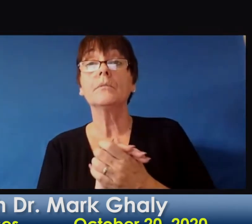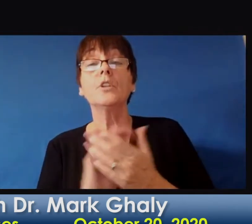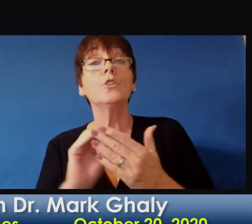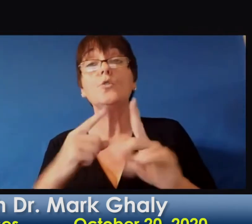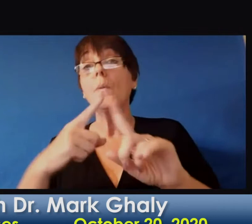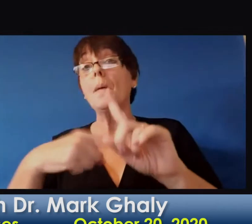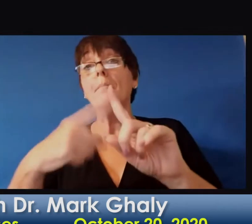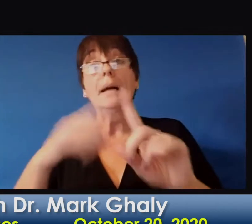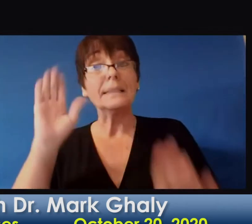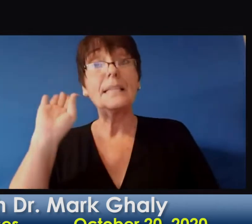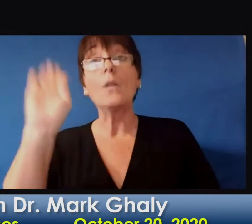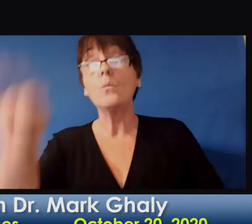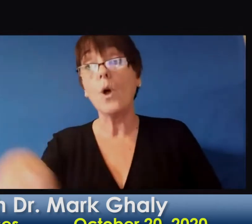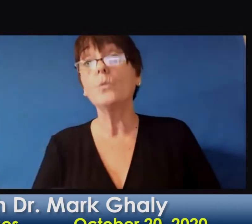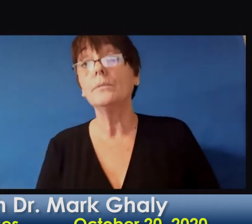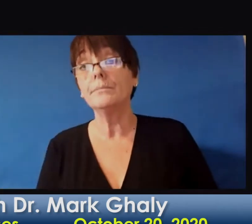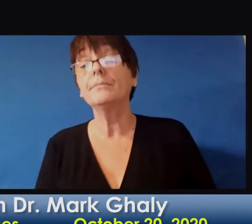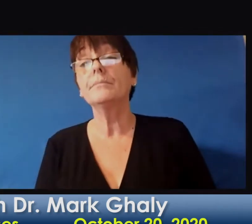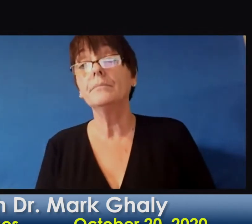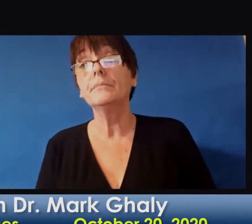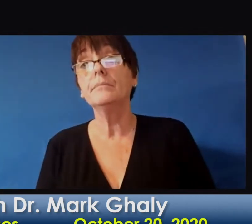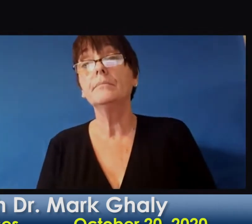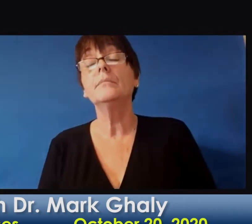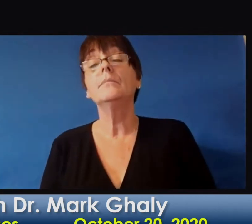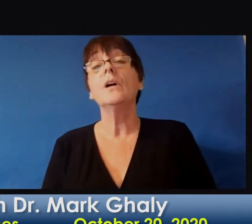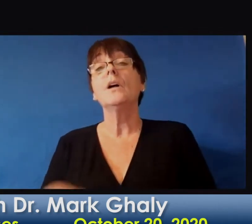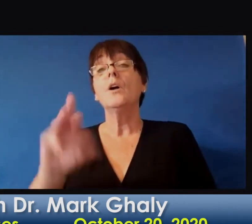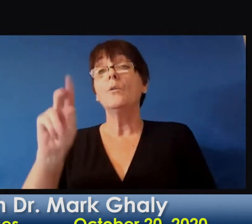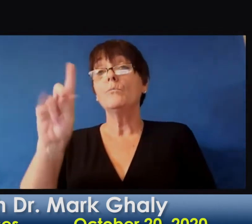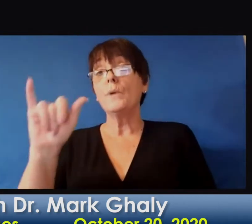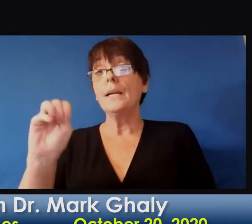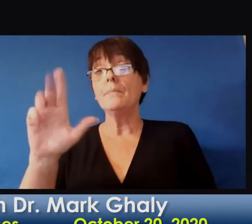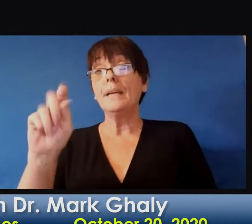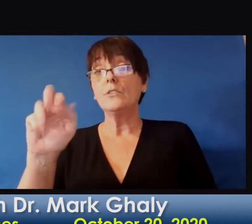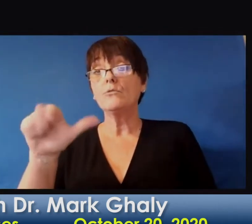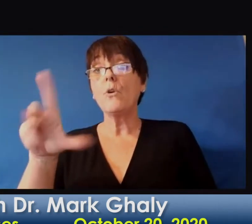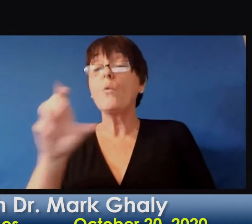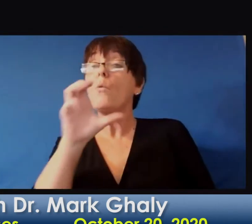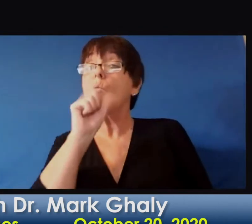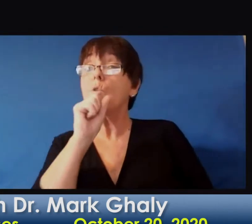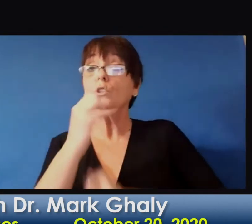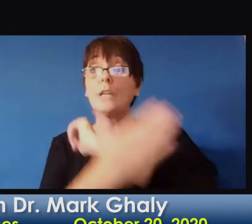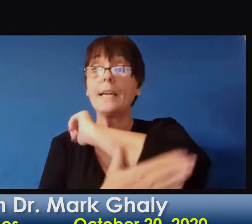months down the road. Brady McDonald, Orange County Register.